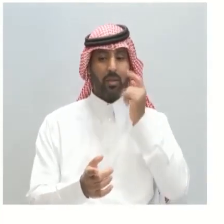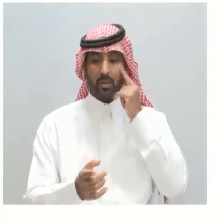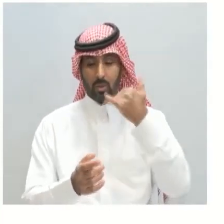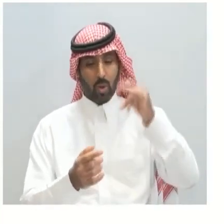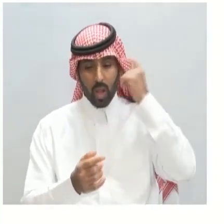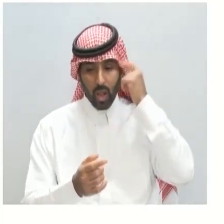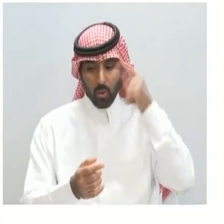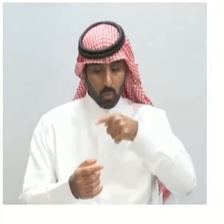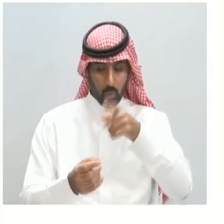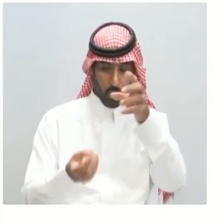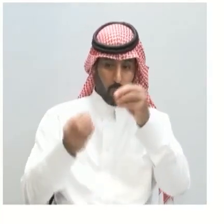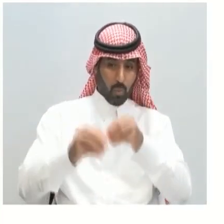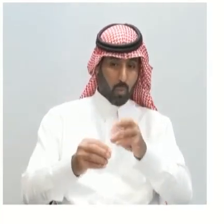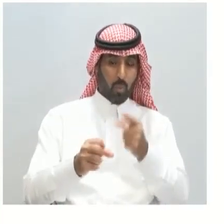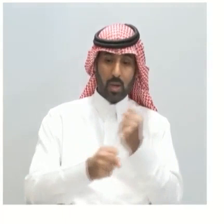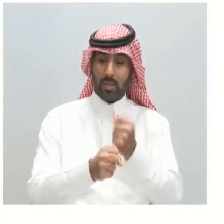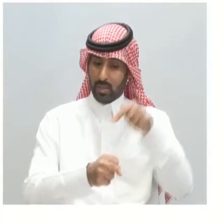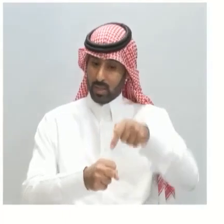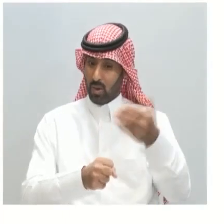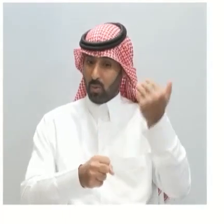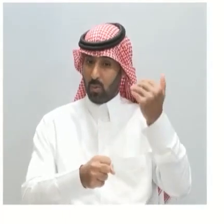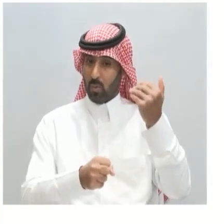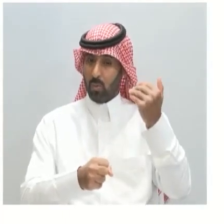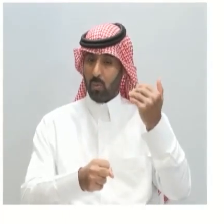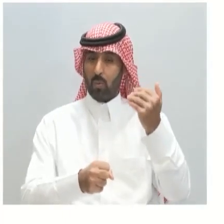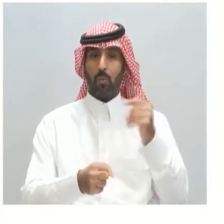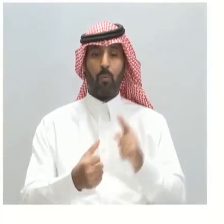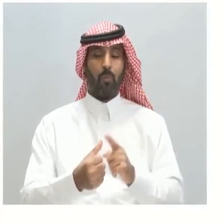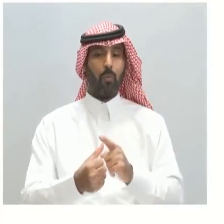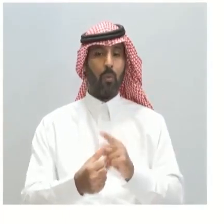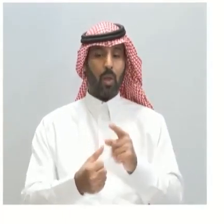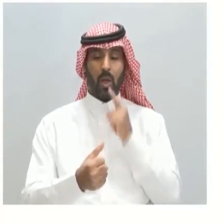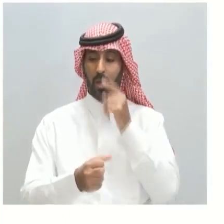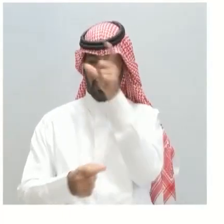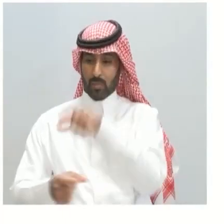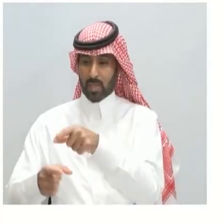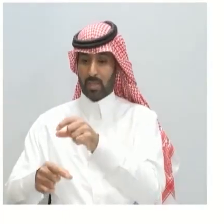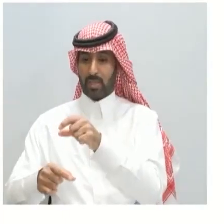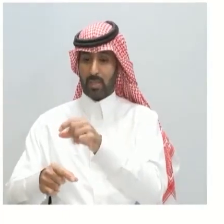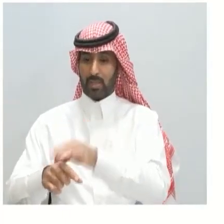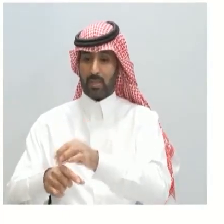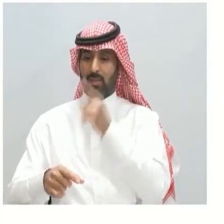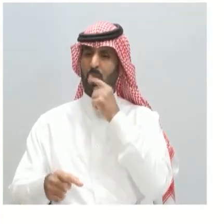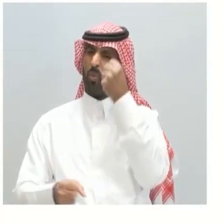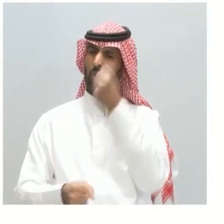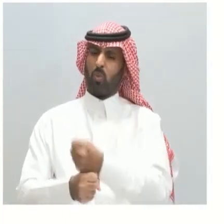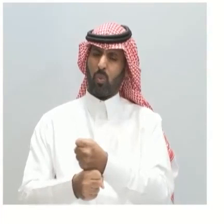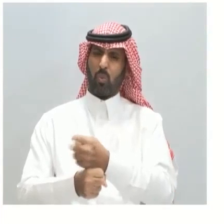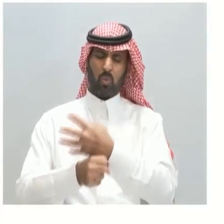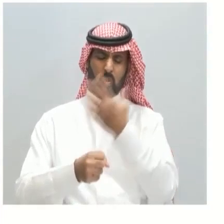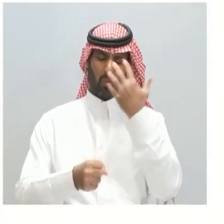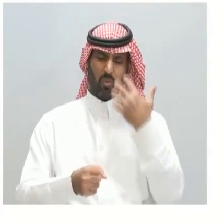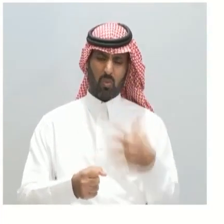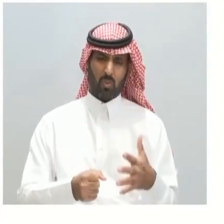or a participle can be used in this way or not. For example, a person can get impatient, but